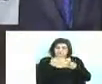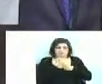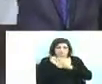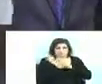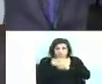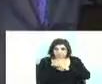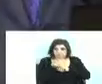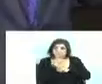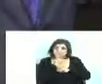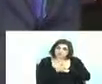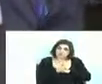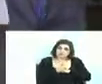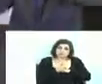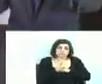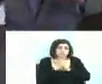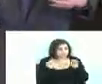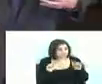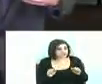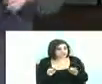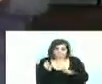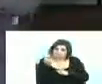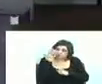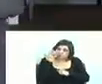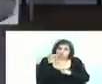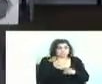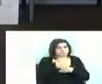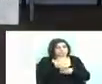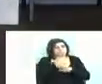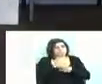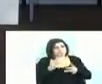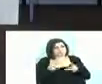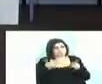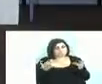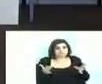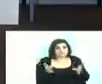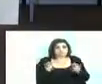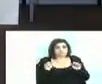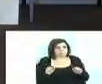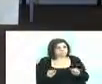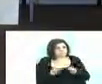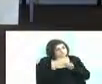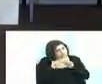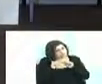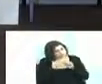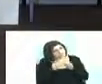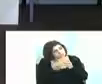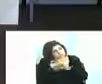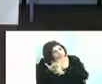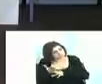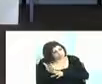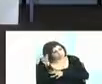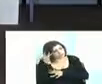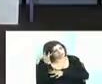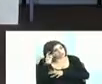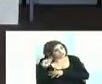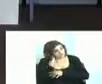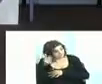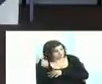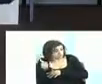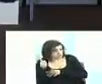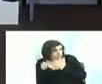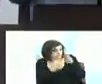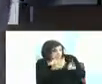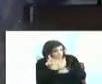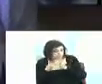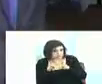they actually are able to face them with some sort of an inner joy, that they're able to persevere and get through? And why are there others who,